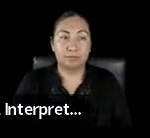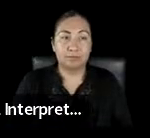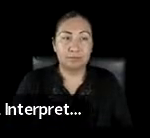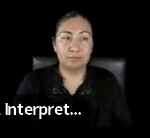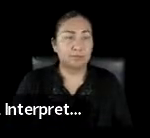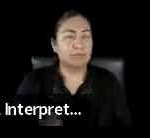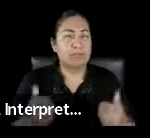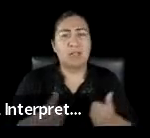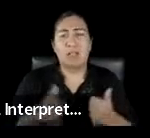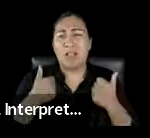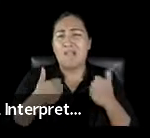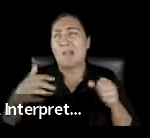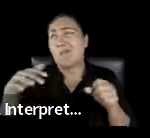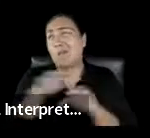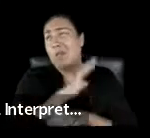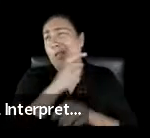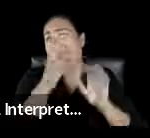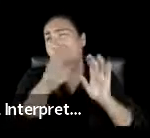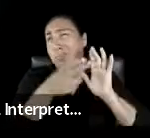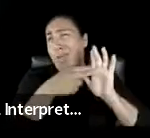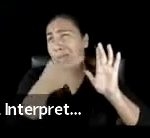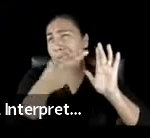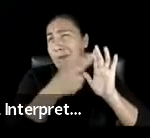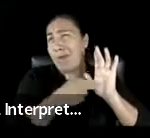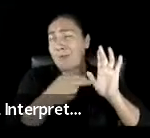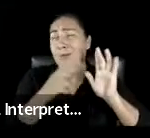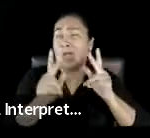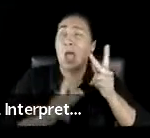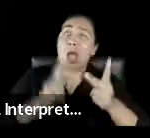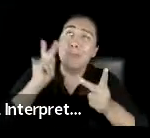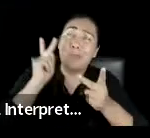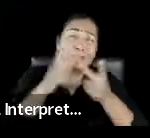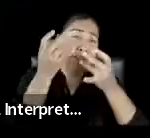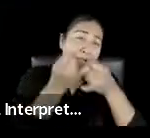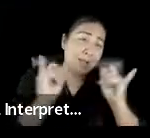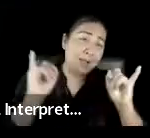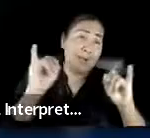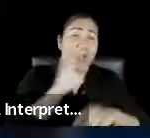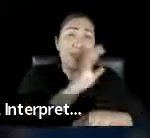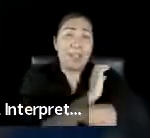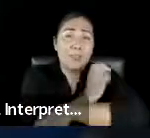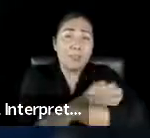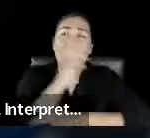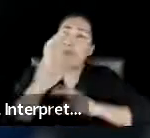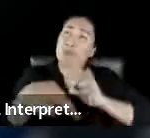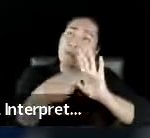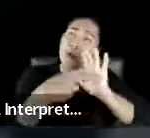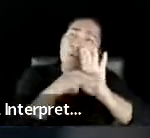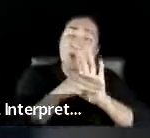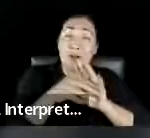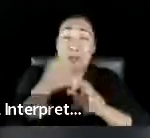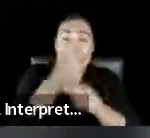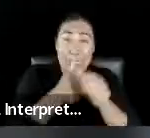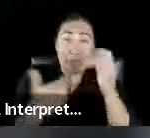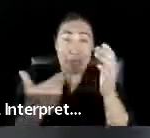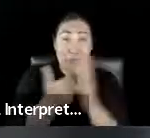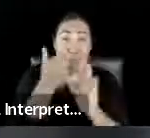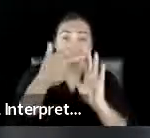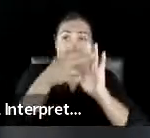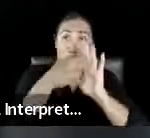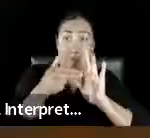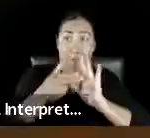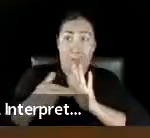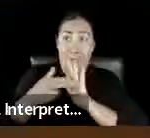Life is full of labels. Growing up, I was labeled as perfect, independent, energetic, a role model. With each new label, I had to be it. I had